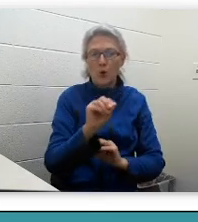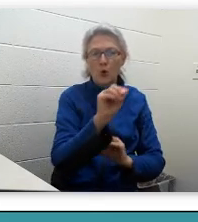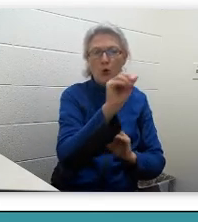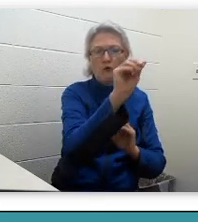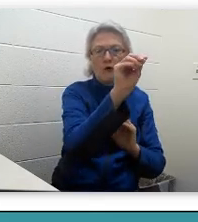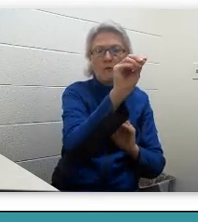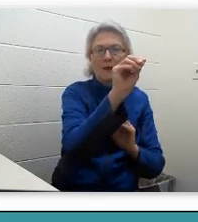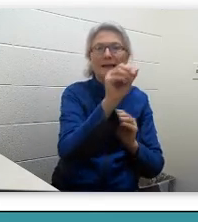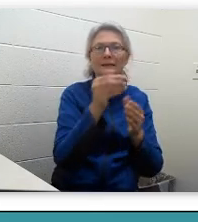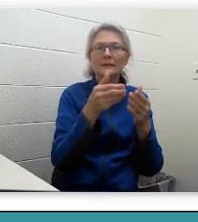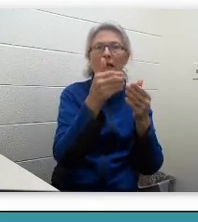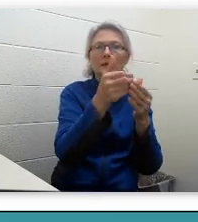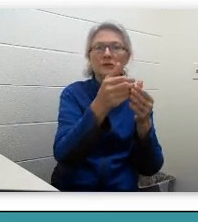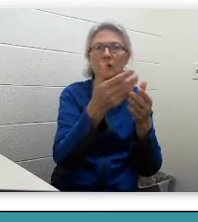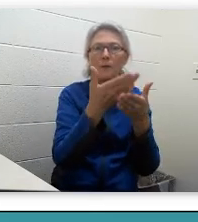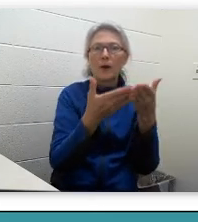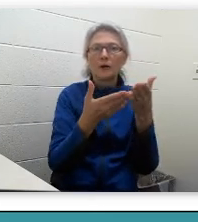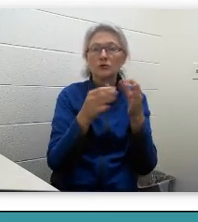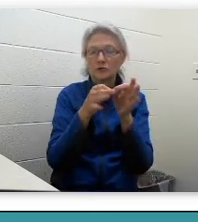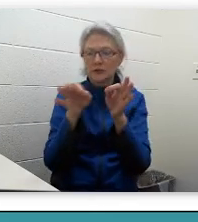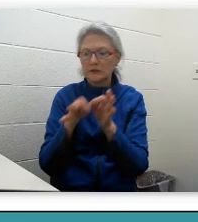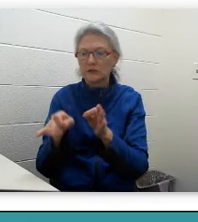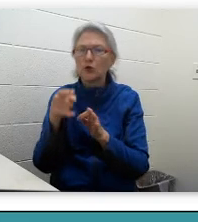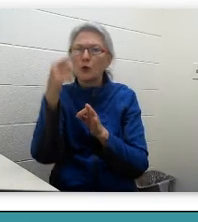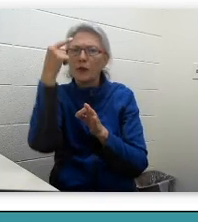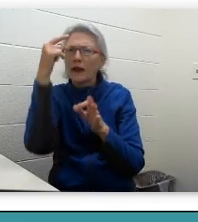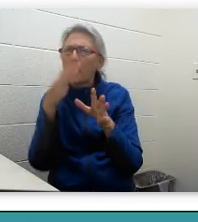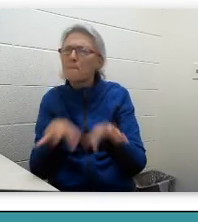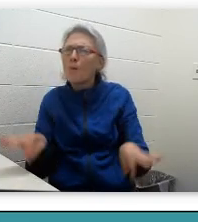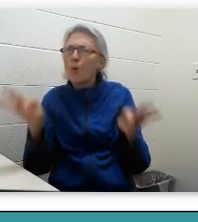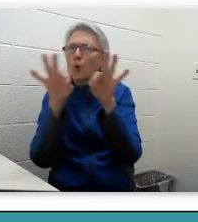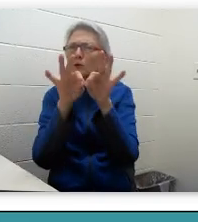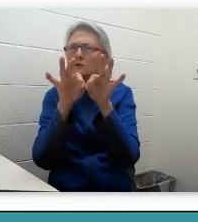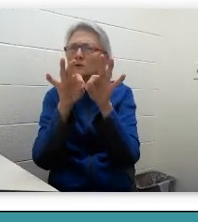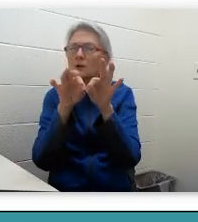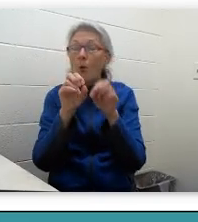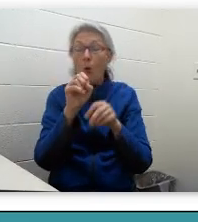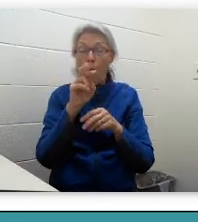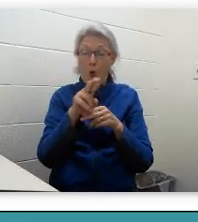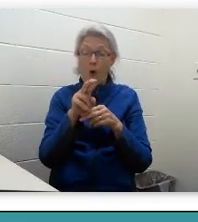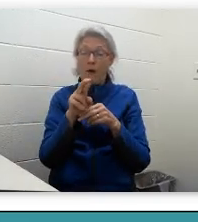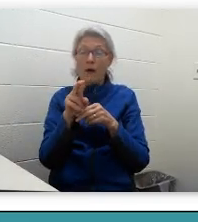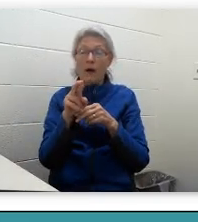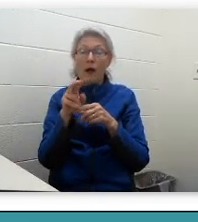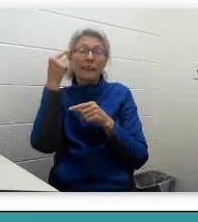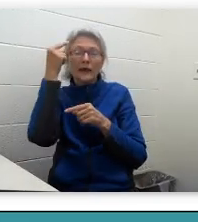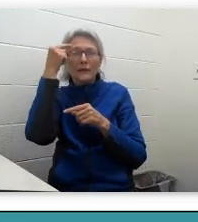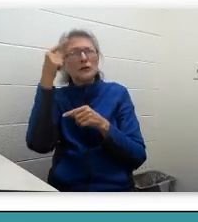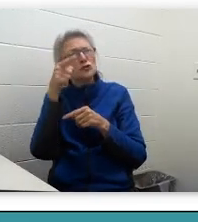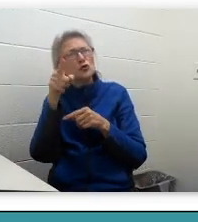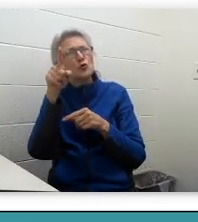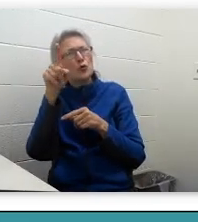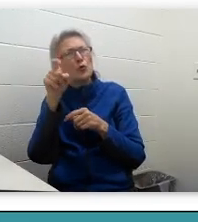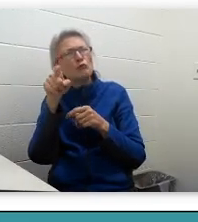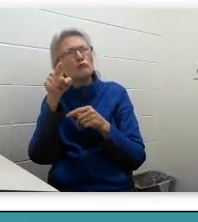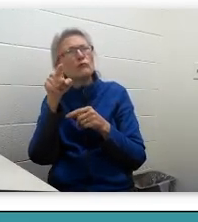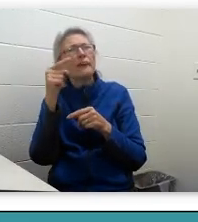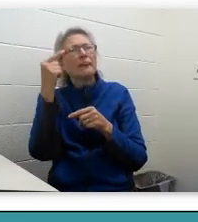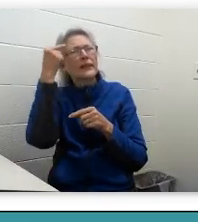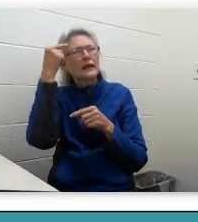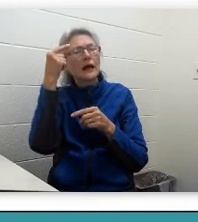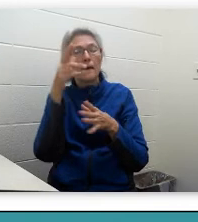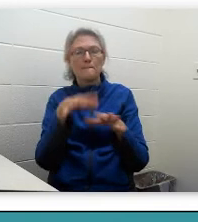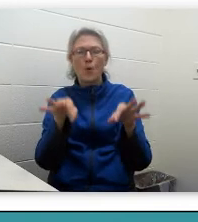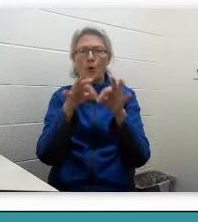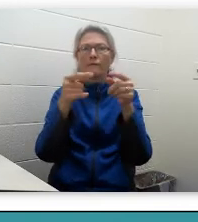or sentences in which you think they were important, or thinking about, do you think they are a